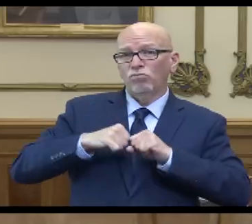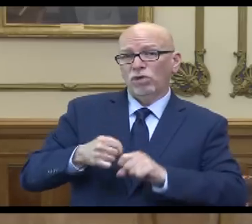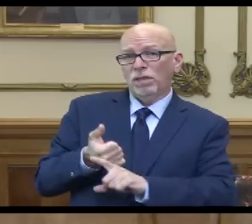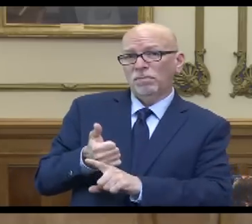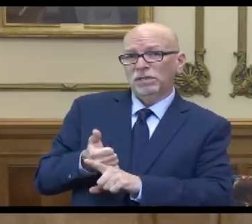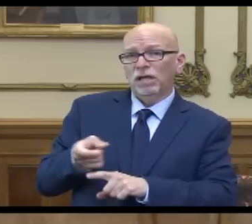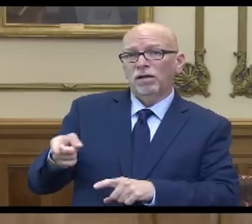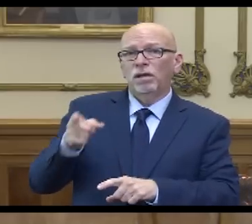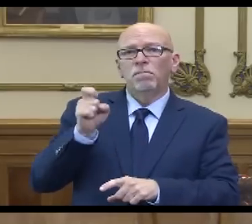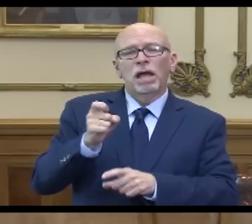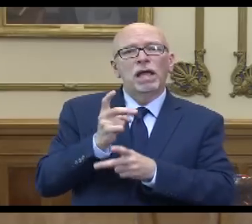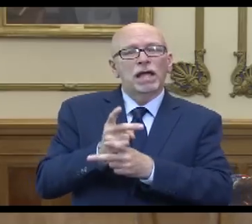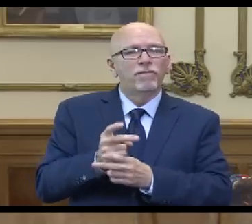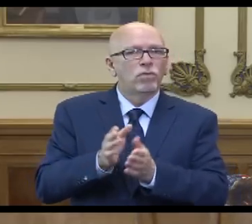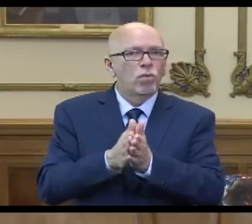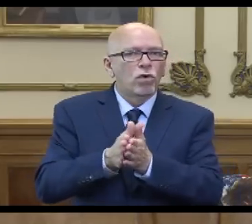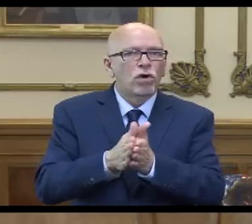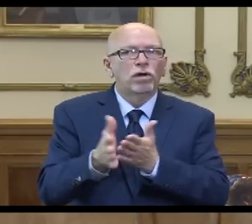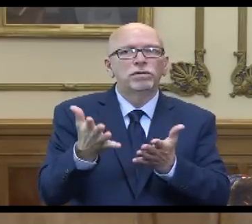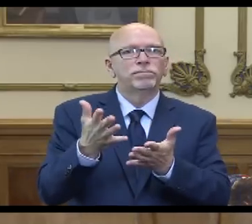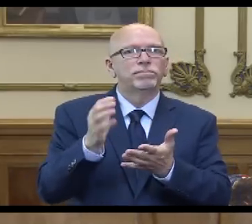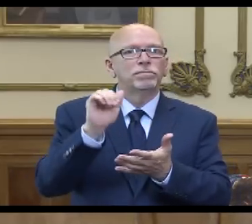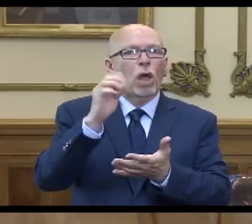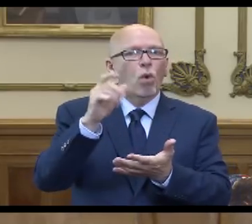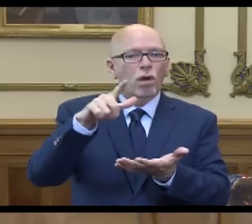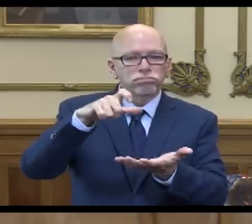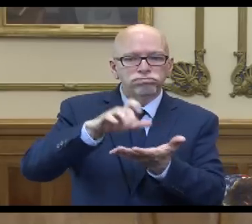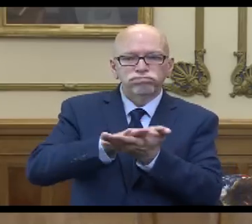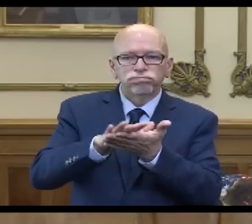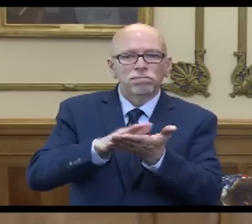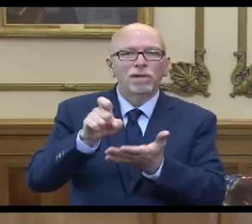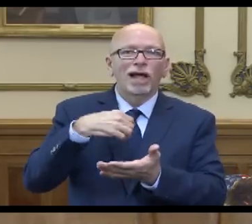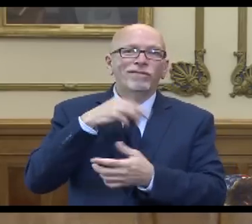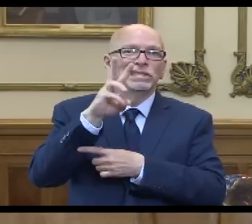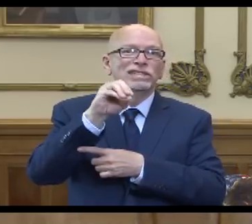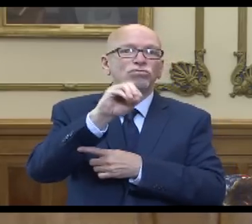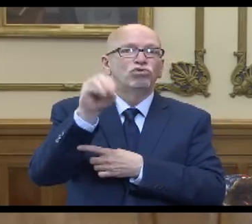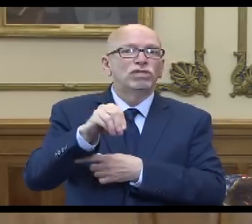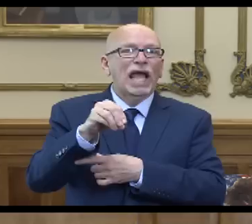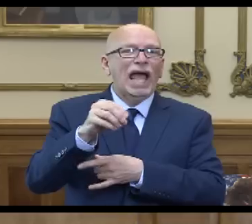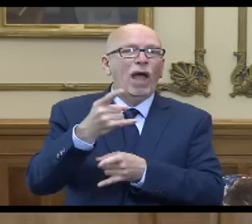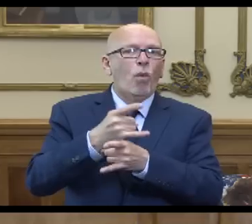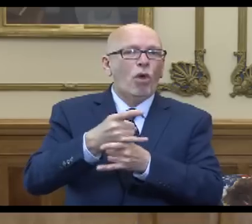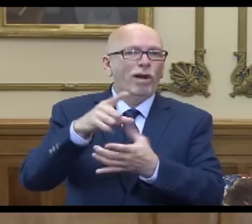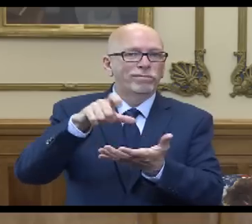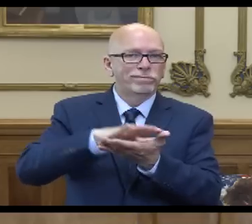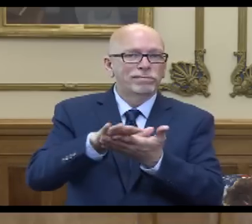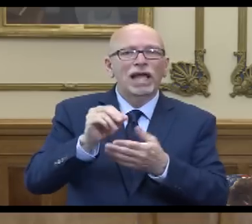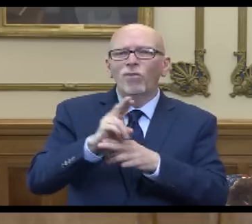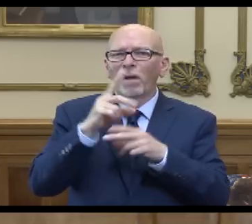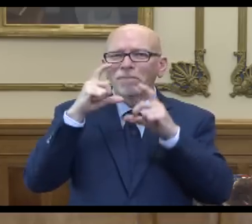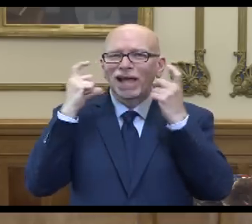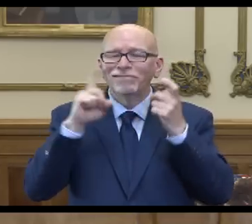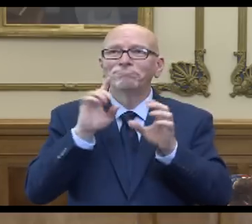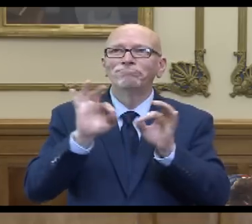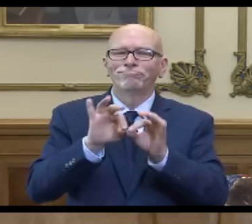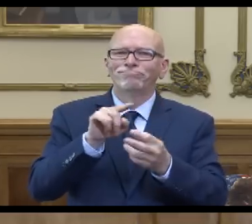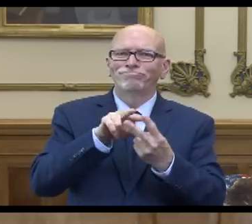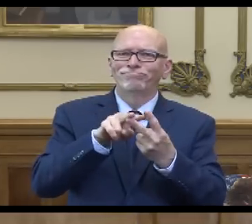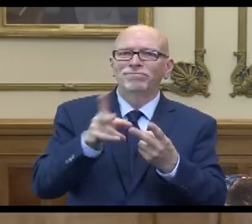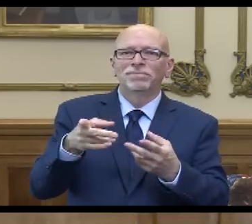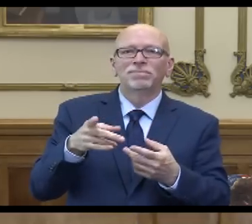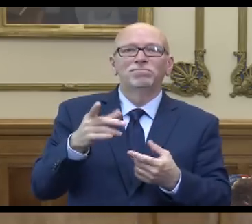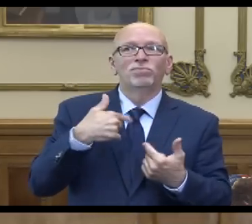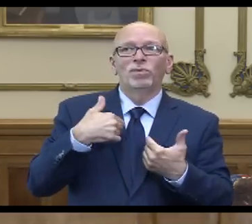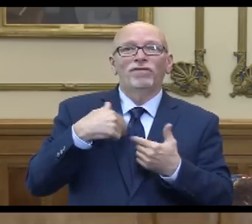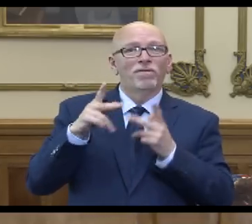to carefully wash their hands, alcohol them with something that's got at least 60% alcohol in it, and wear their masks. And that's so critical, especially when we